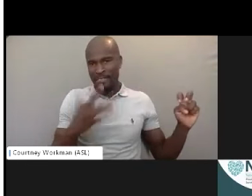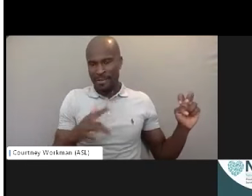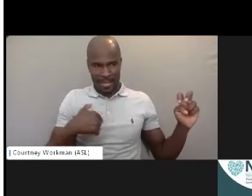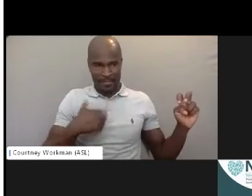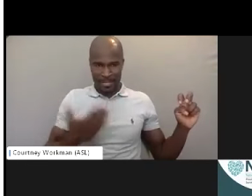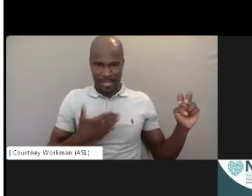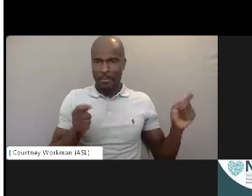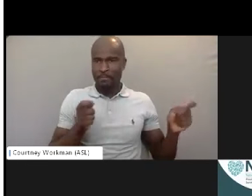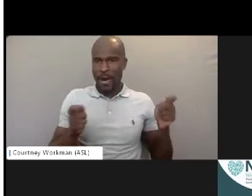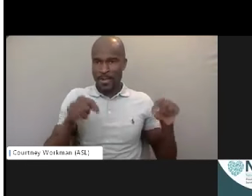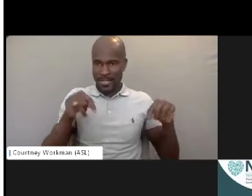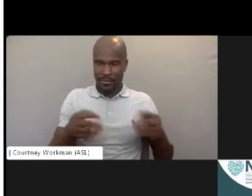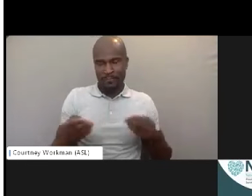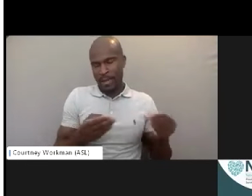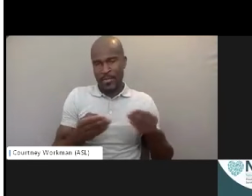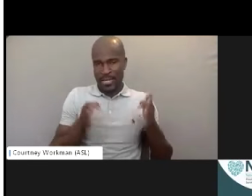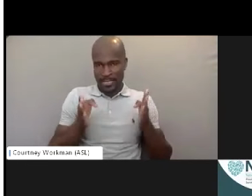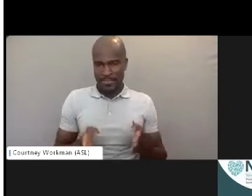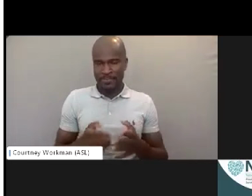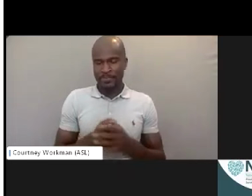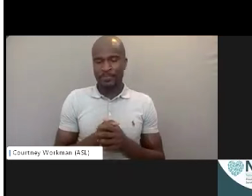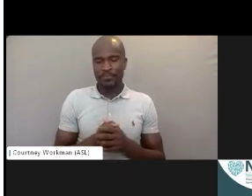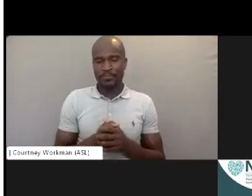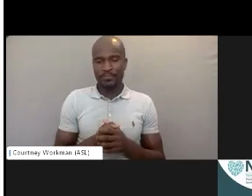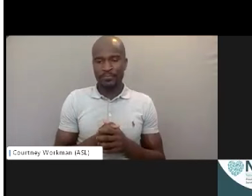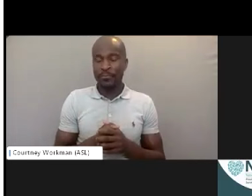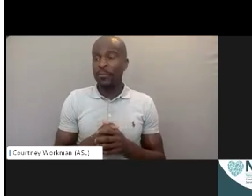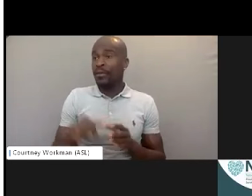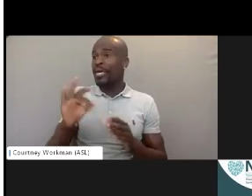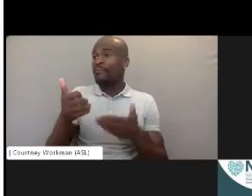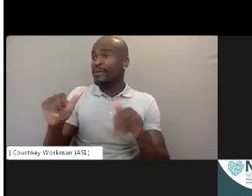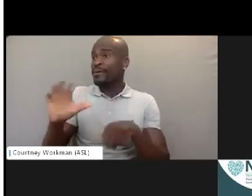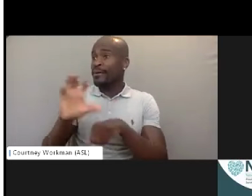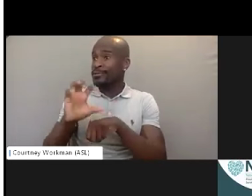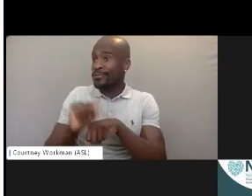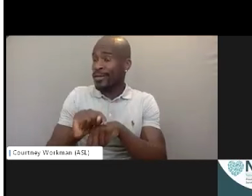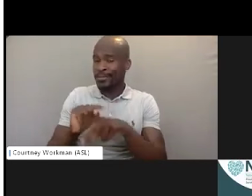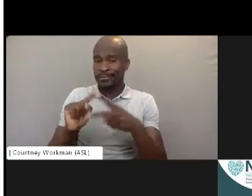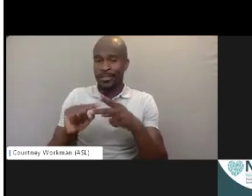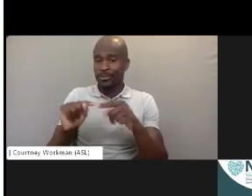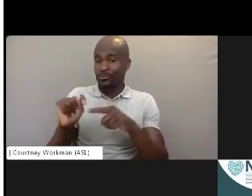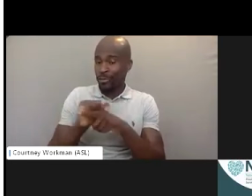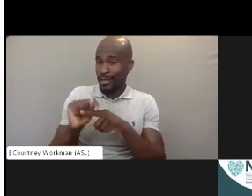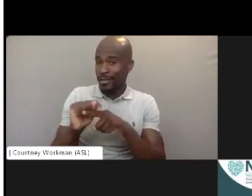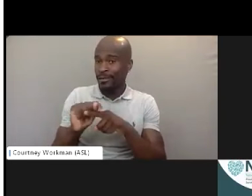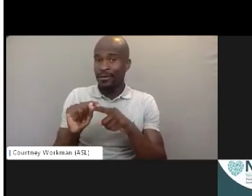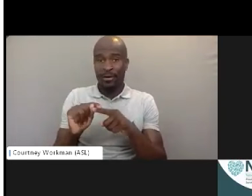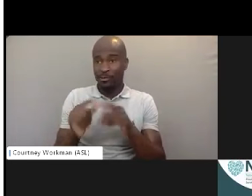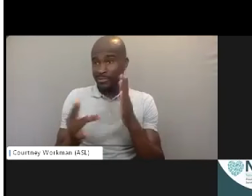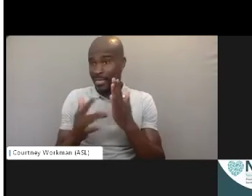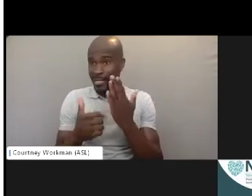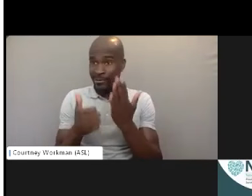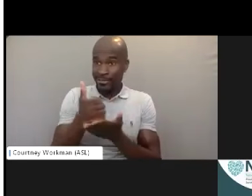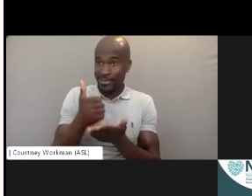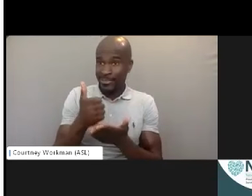a few things as we're wrapping up today. First, if you have any consultation, training, or technical assistance needs that we can